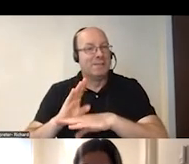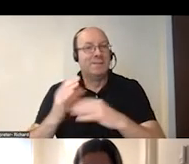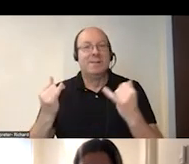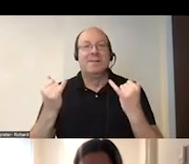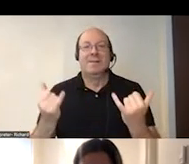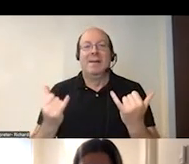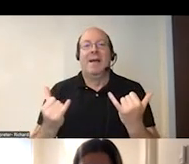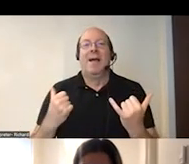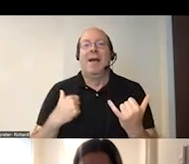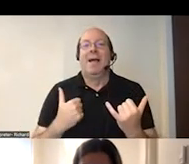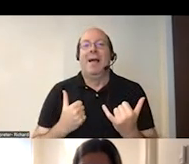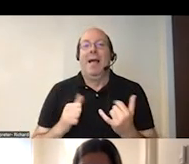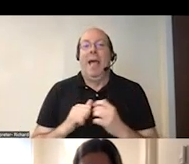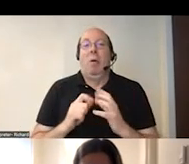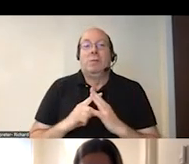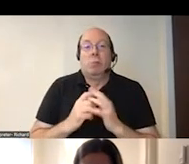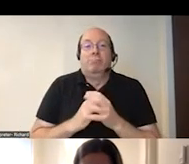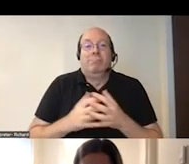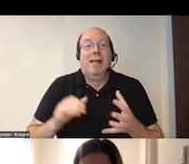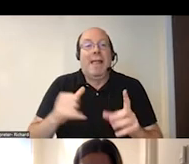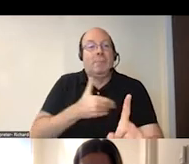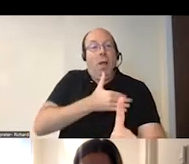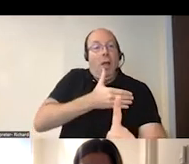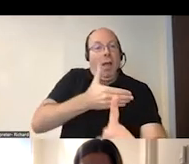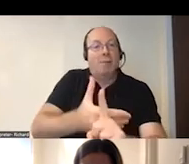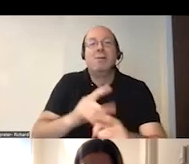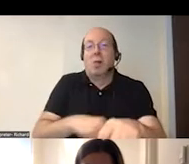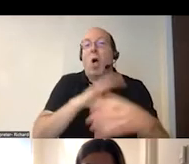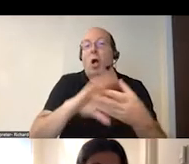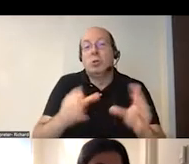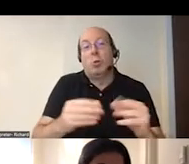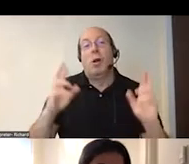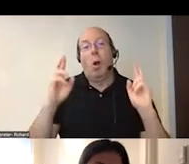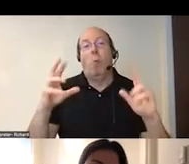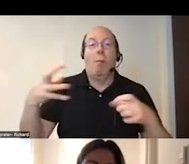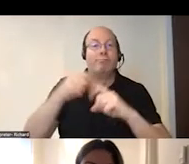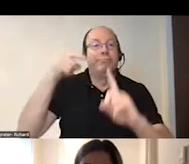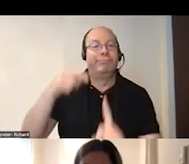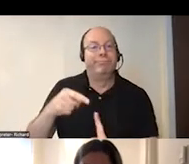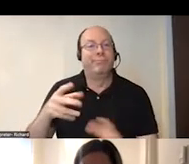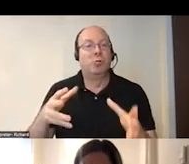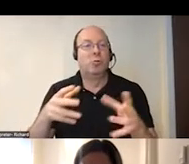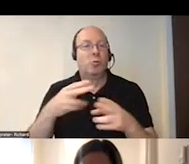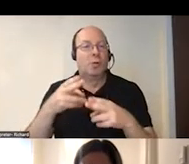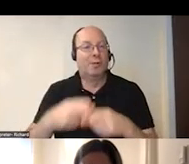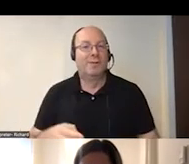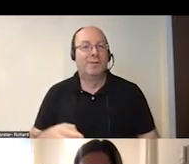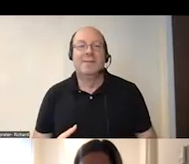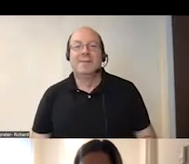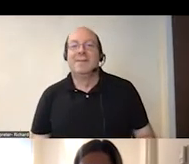the growing pains of that. But that's how I got here. It's a pretty long story. Hopefully I was able to sum it up pretty fast. But nice to meet